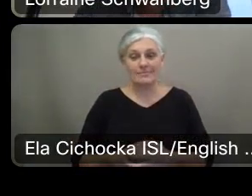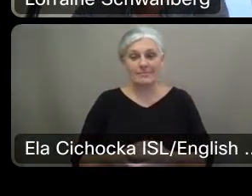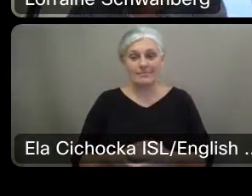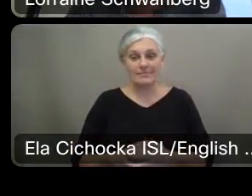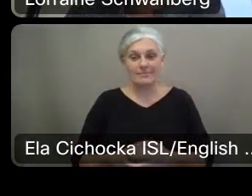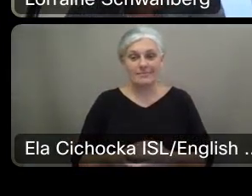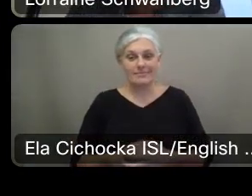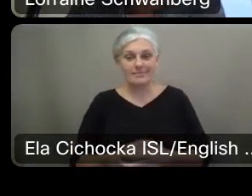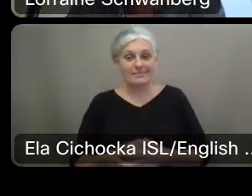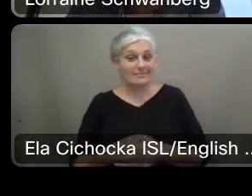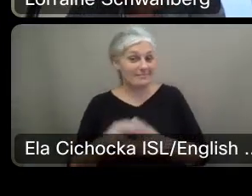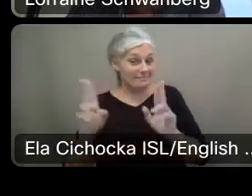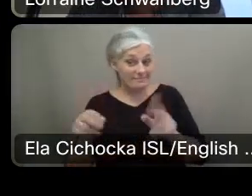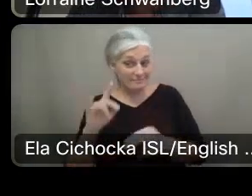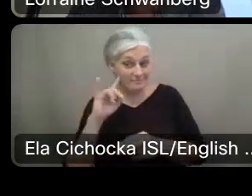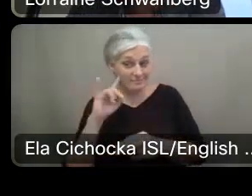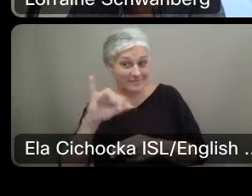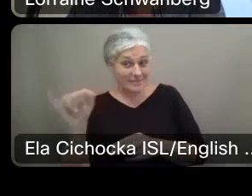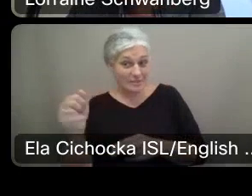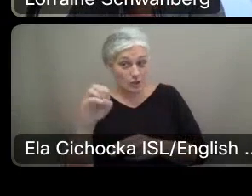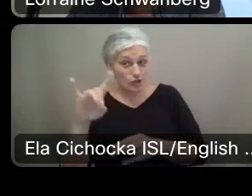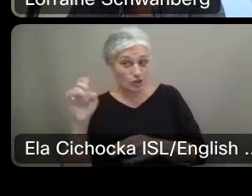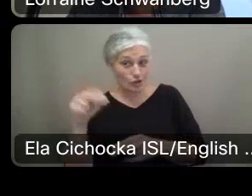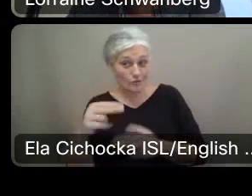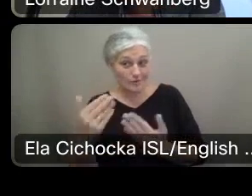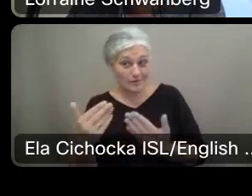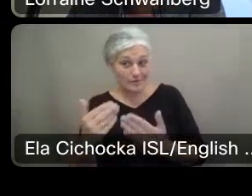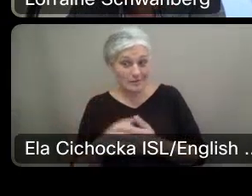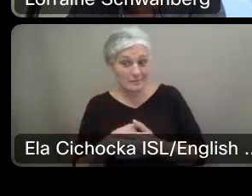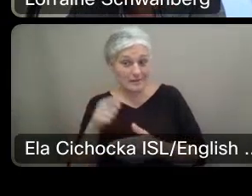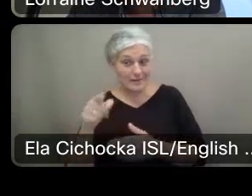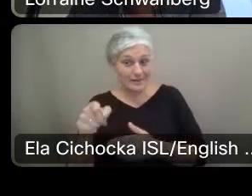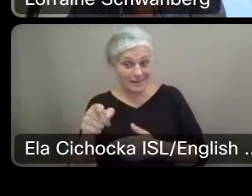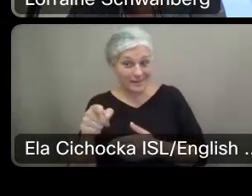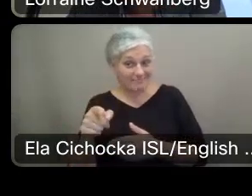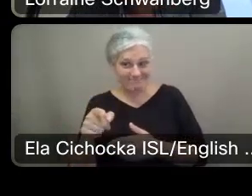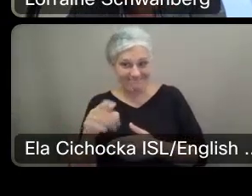I can't hear John at the moment. I'm figuring from Ella that she also,